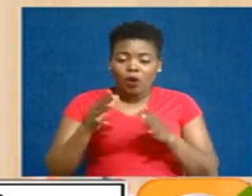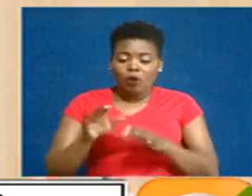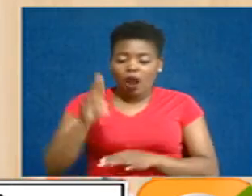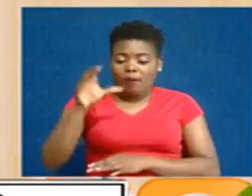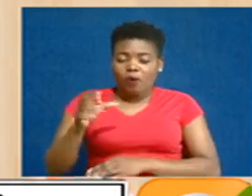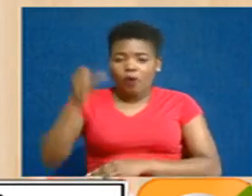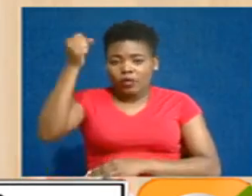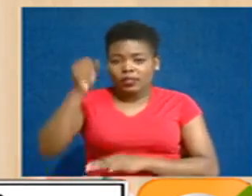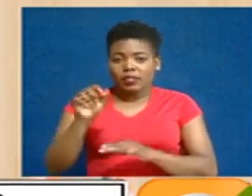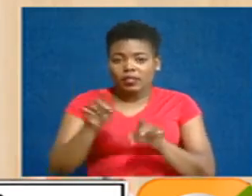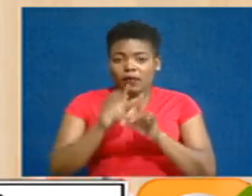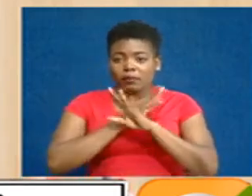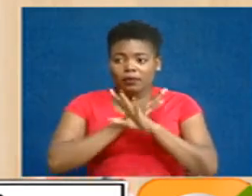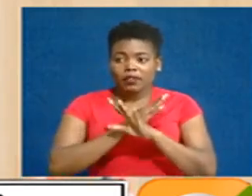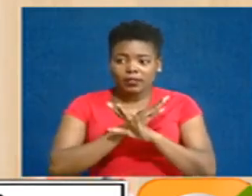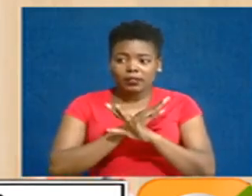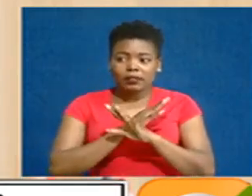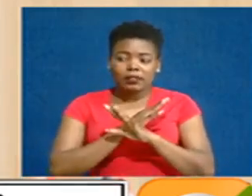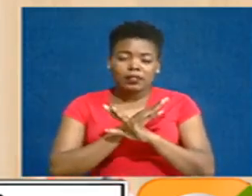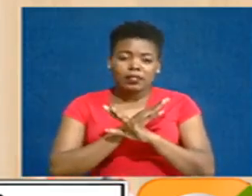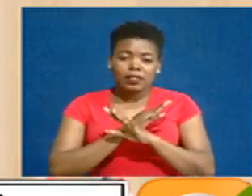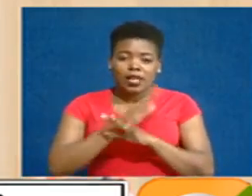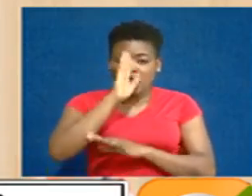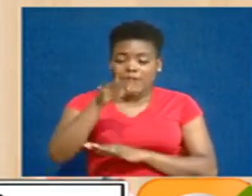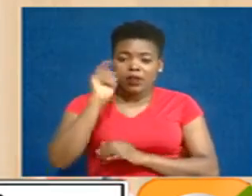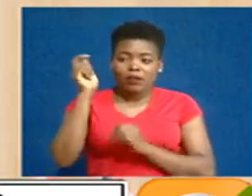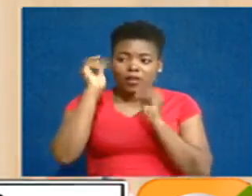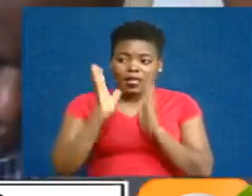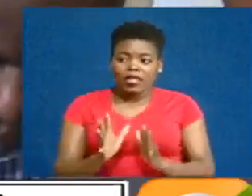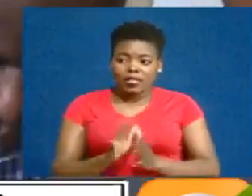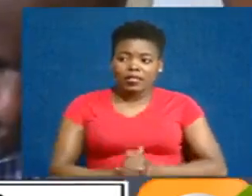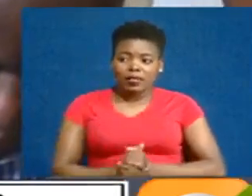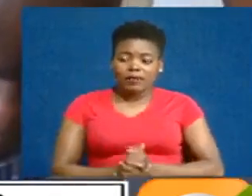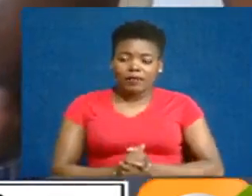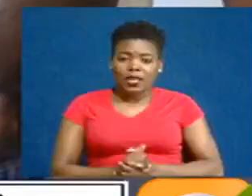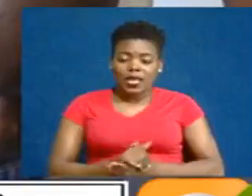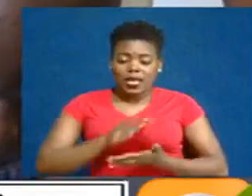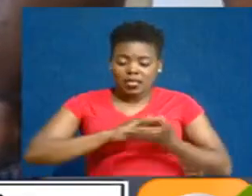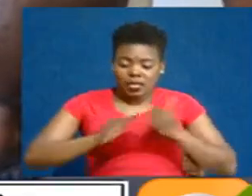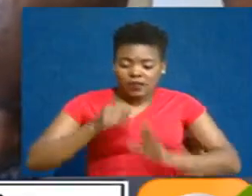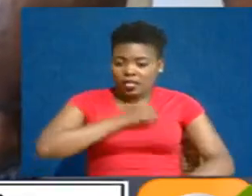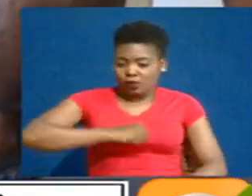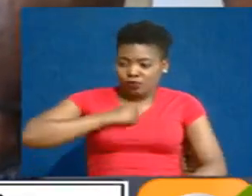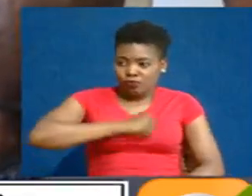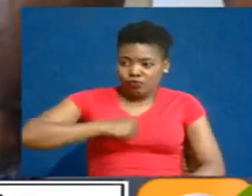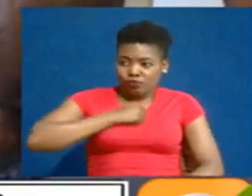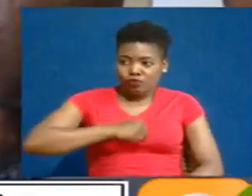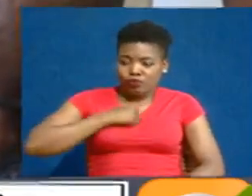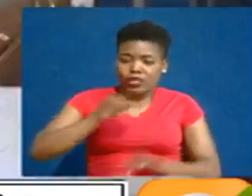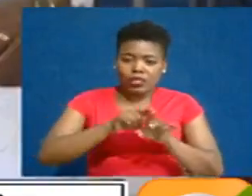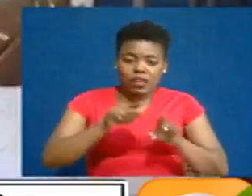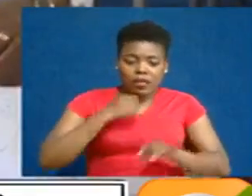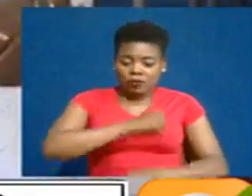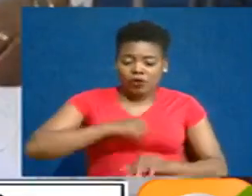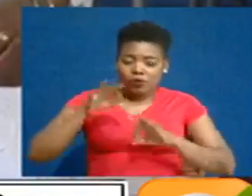uphold and protect the will of the Kenyan people. His apology today also extended to the larger